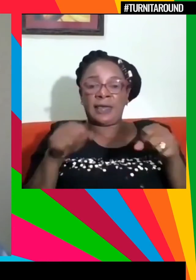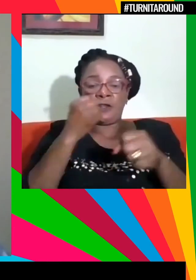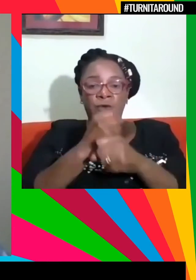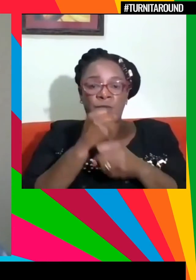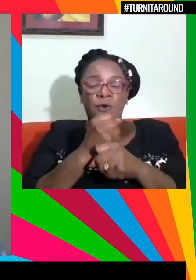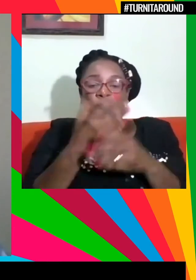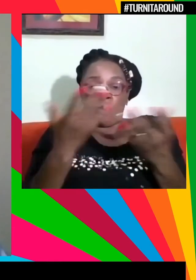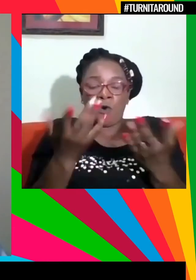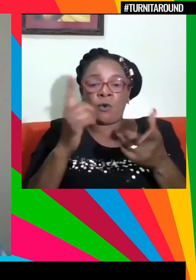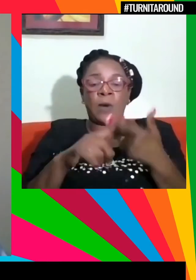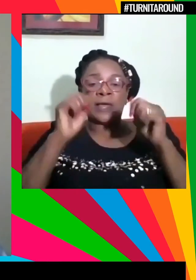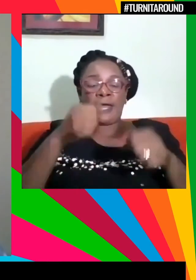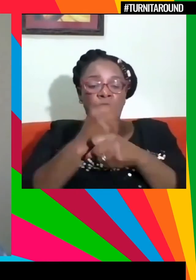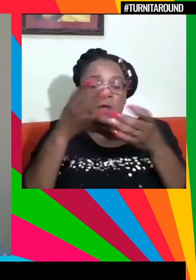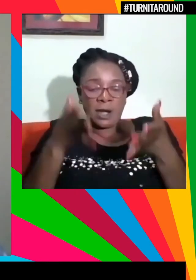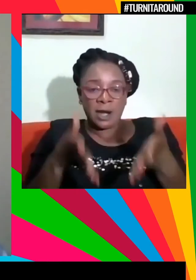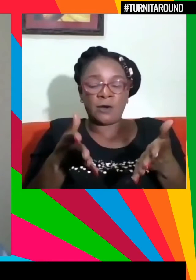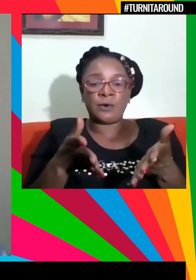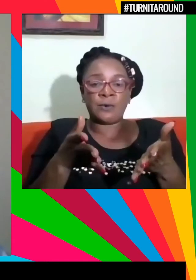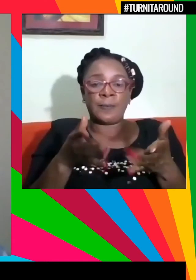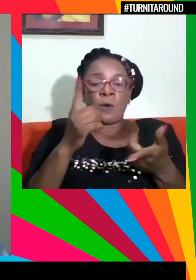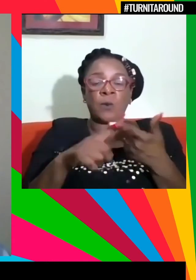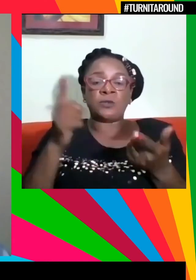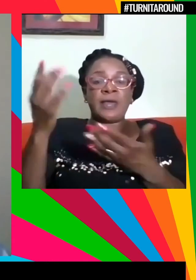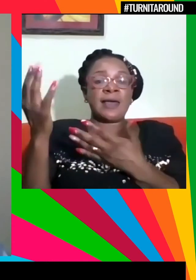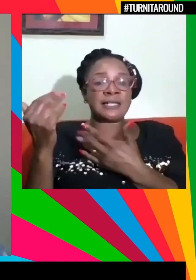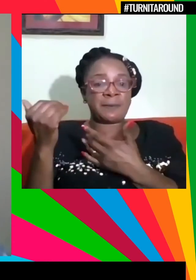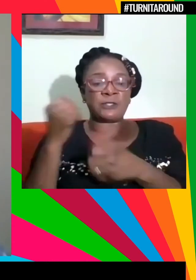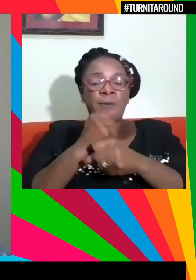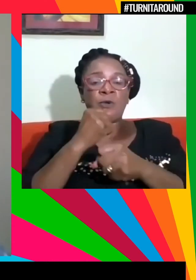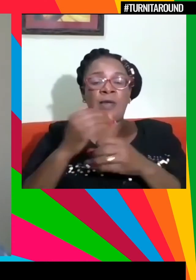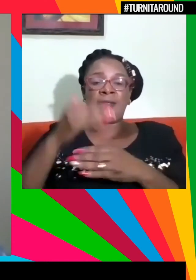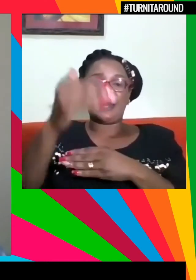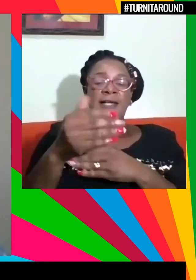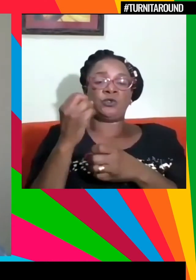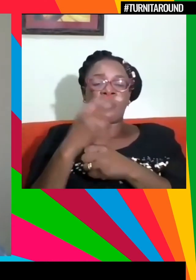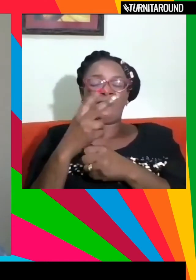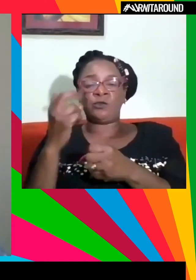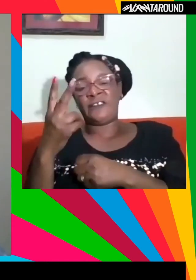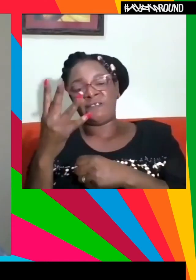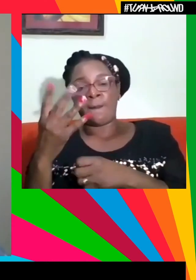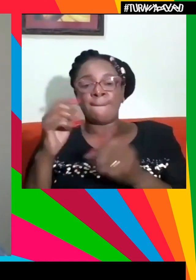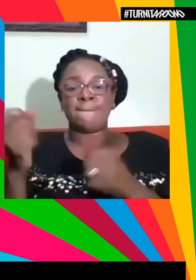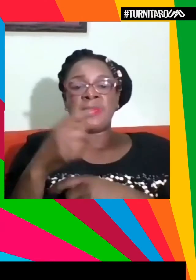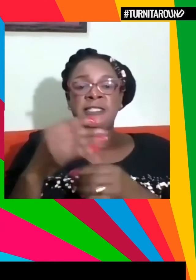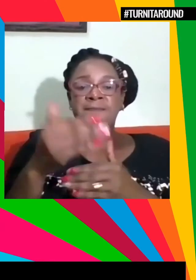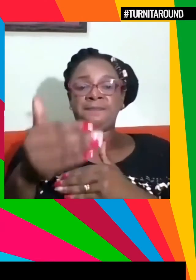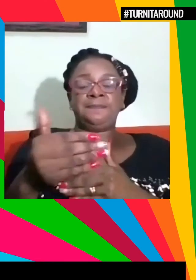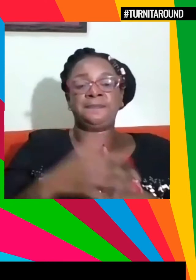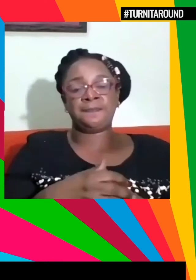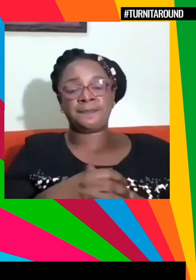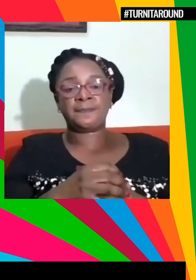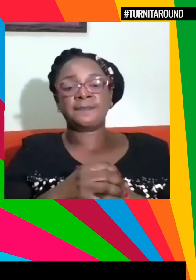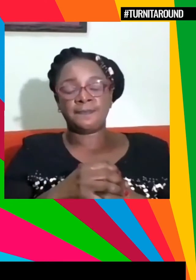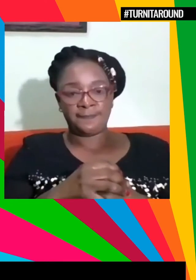we can do now, what we should be doing, and what we expect to be doing in the next 12 to 24 months and beyond.